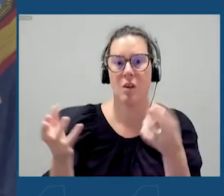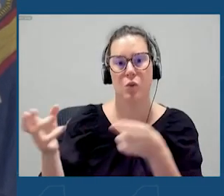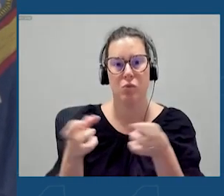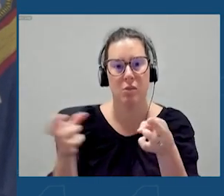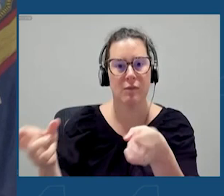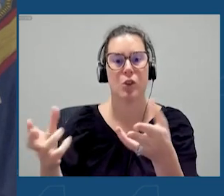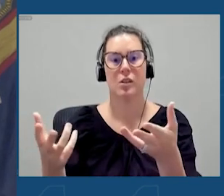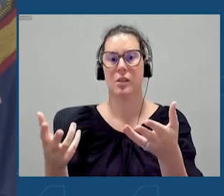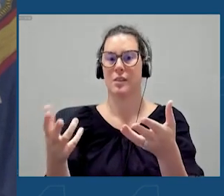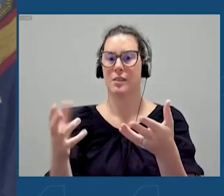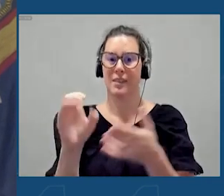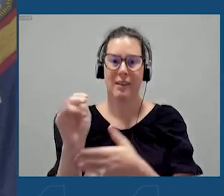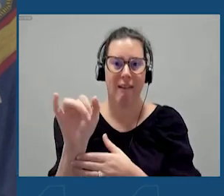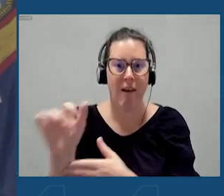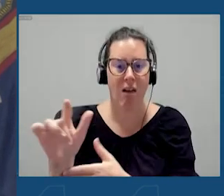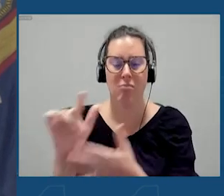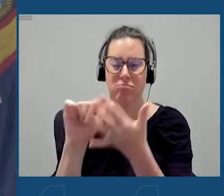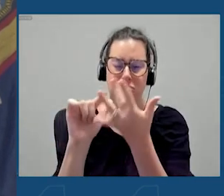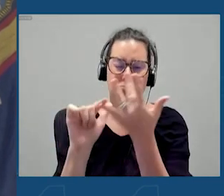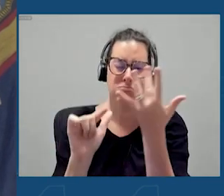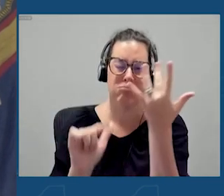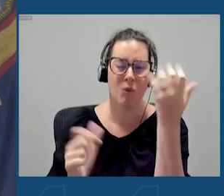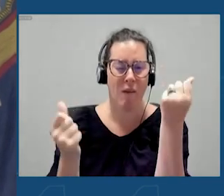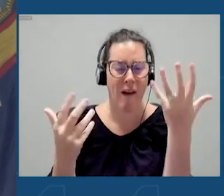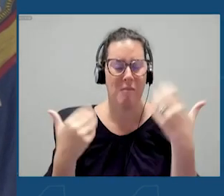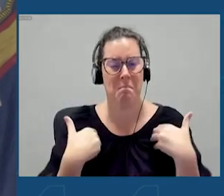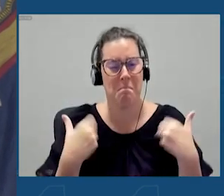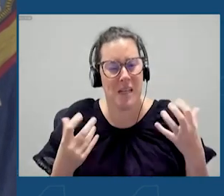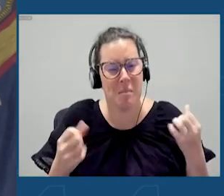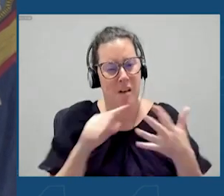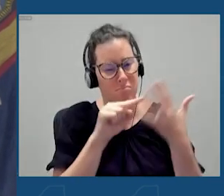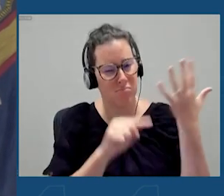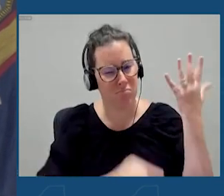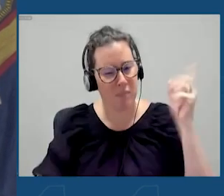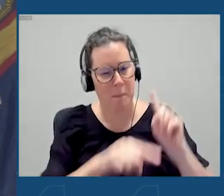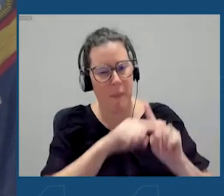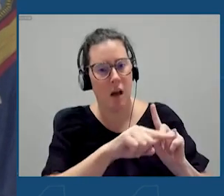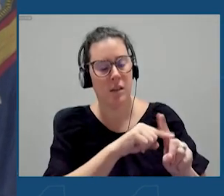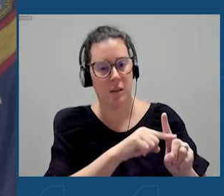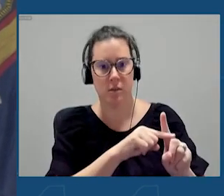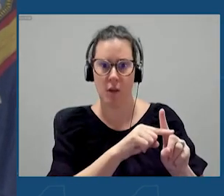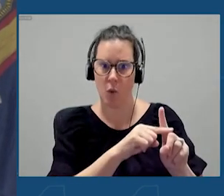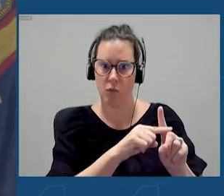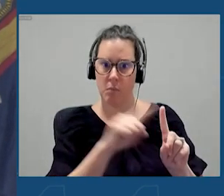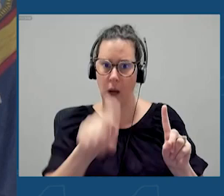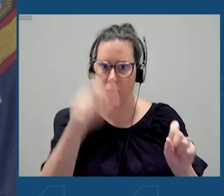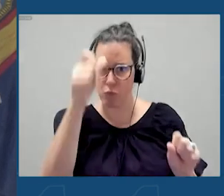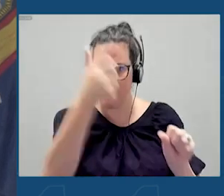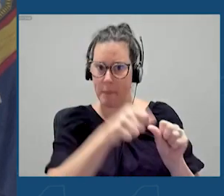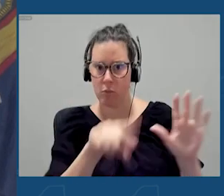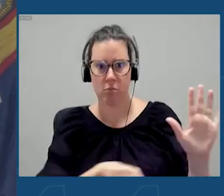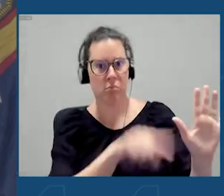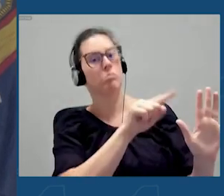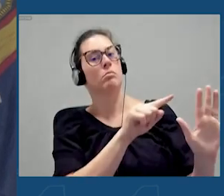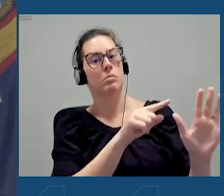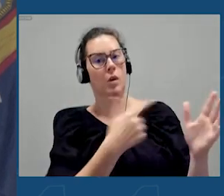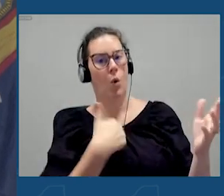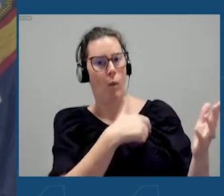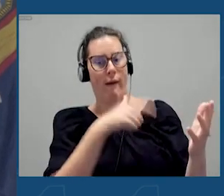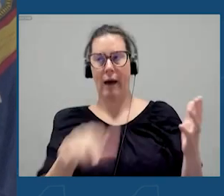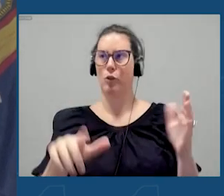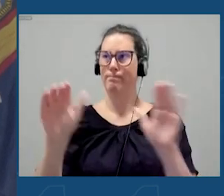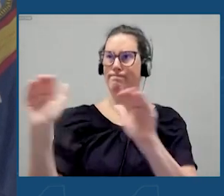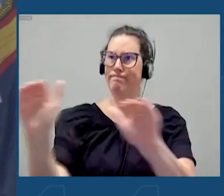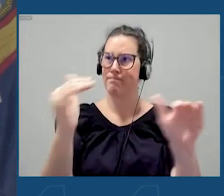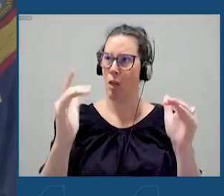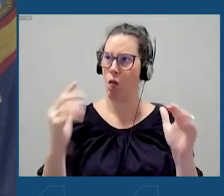Erie Canal. My God, we have it all here. And let's never lose sight of that. We have to be our greatest champions and not